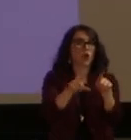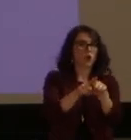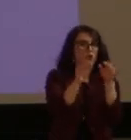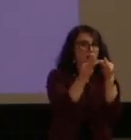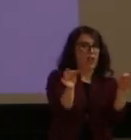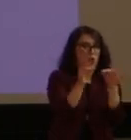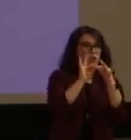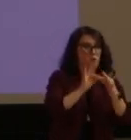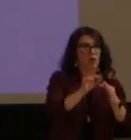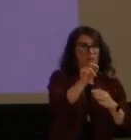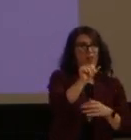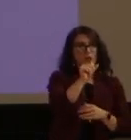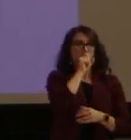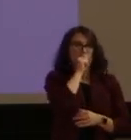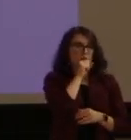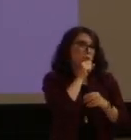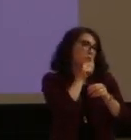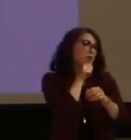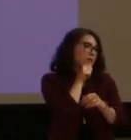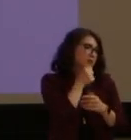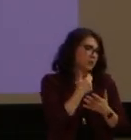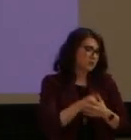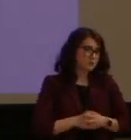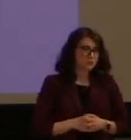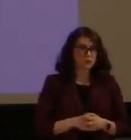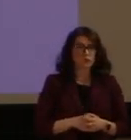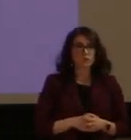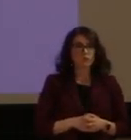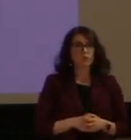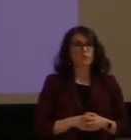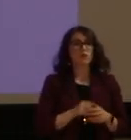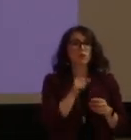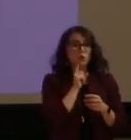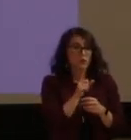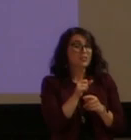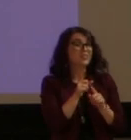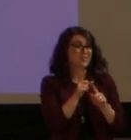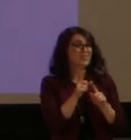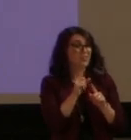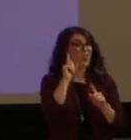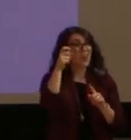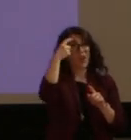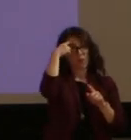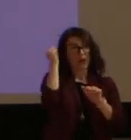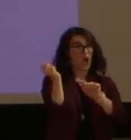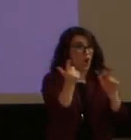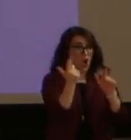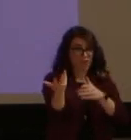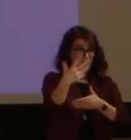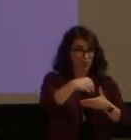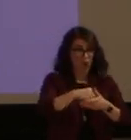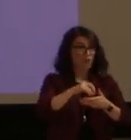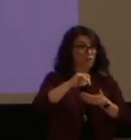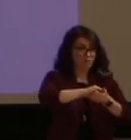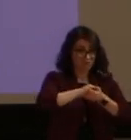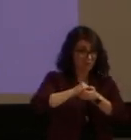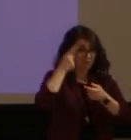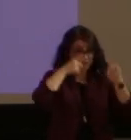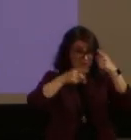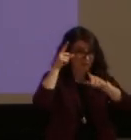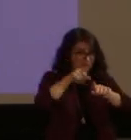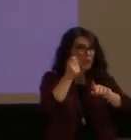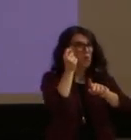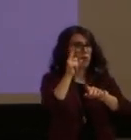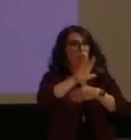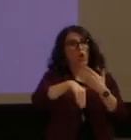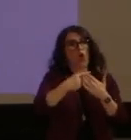data privacy. While it's very much a cross-government initiative, the All of Us Research Program is the